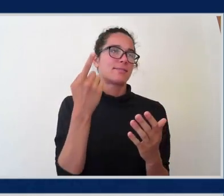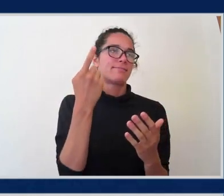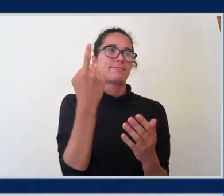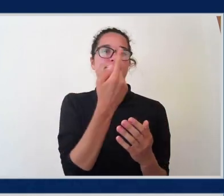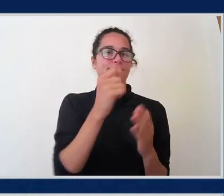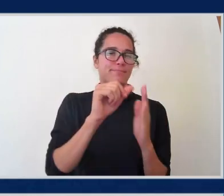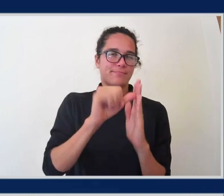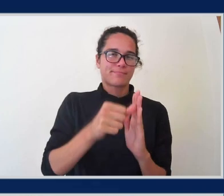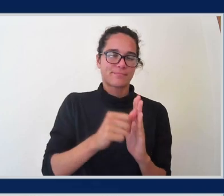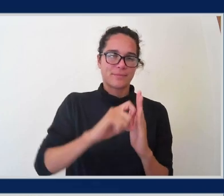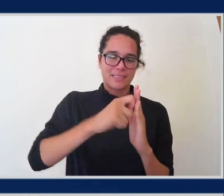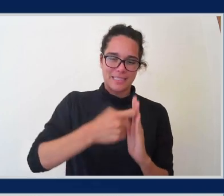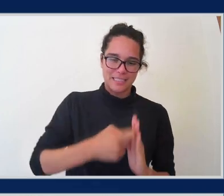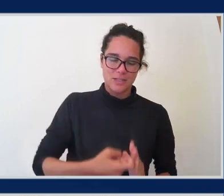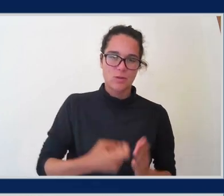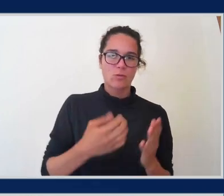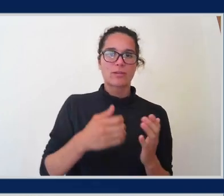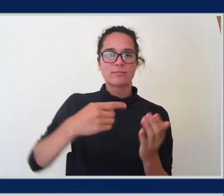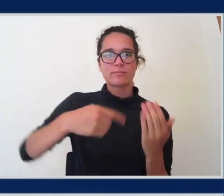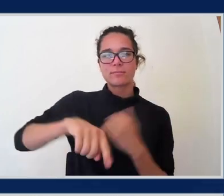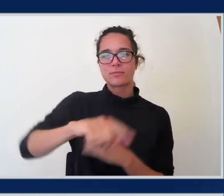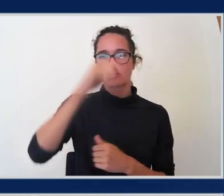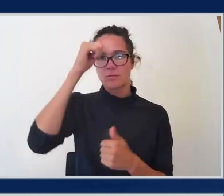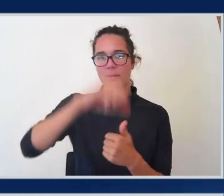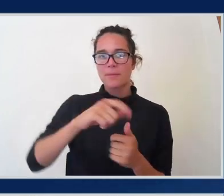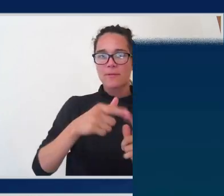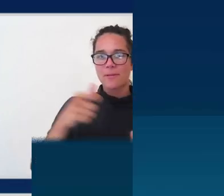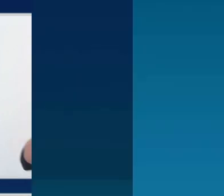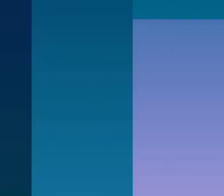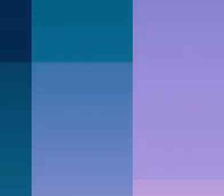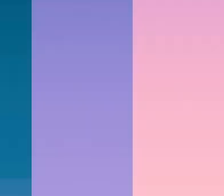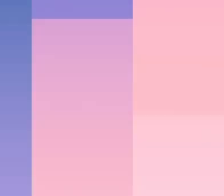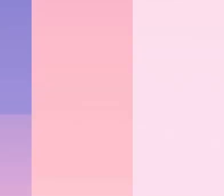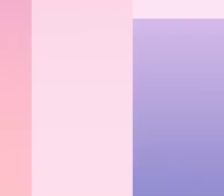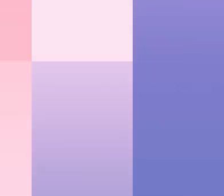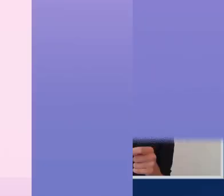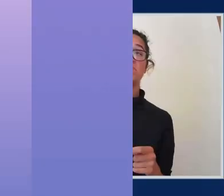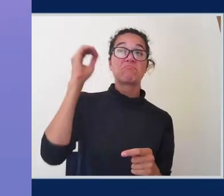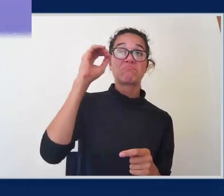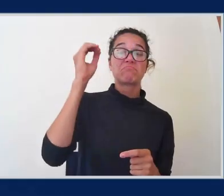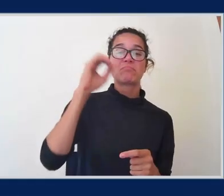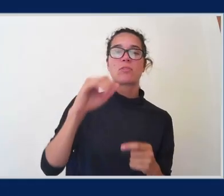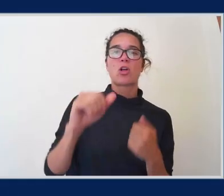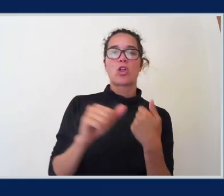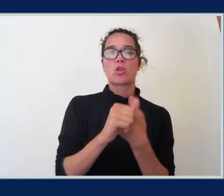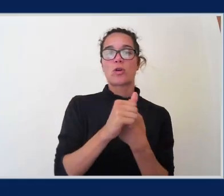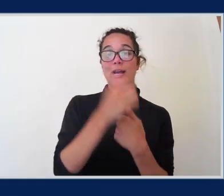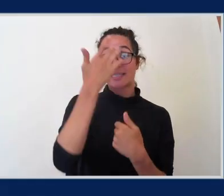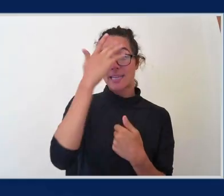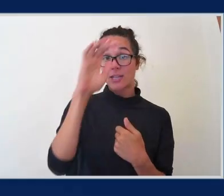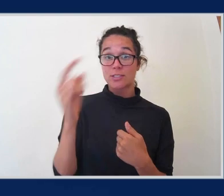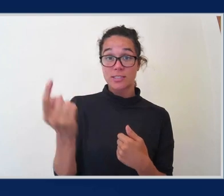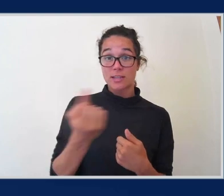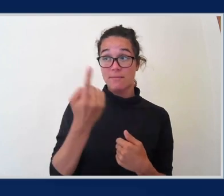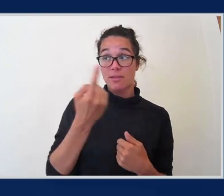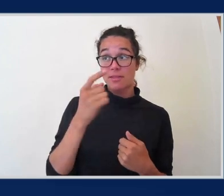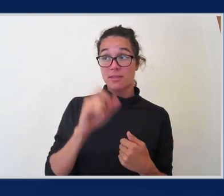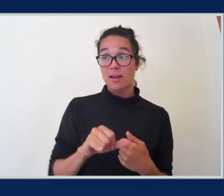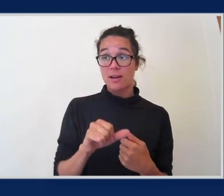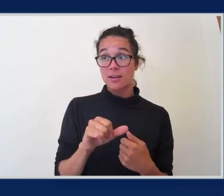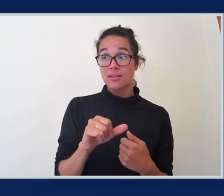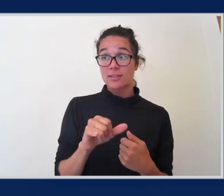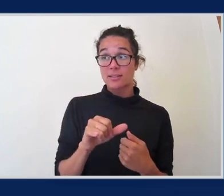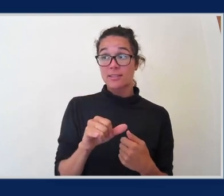from this episode? I say that threat intelligence is something that